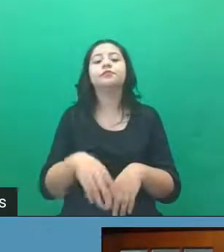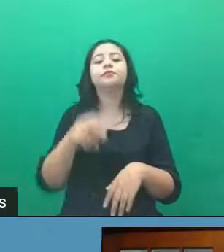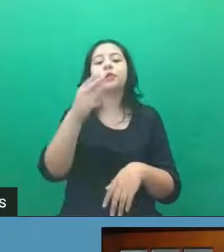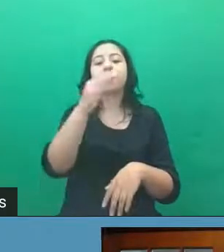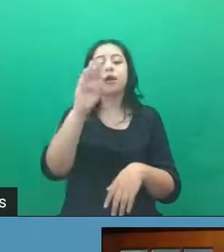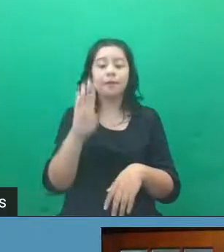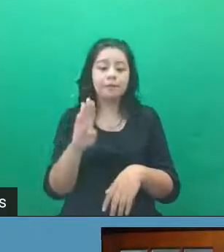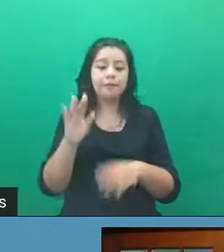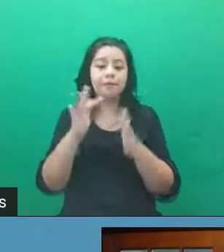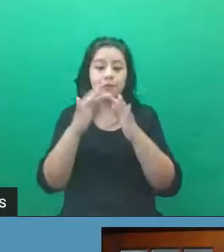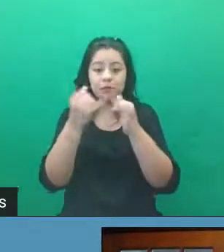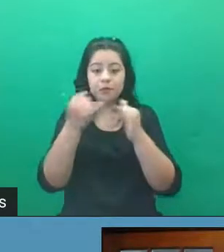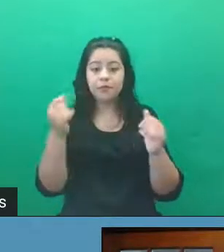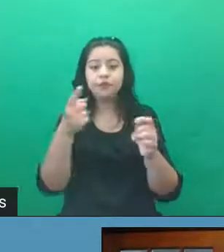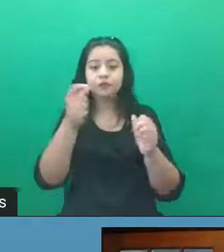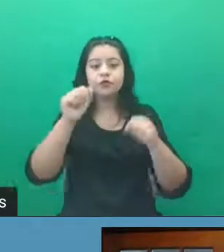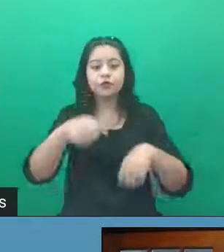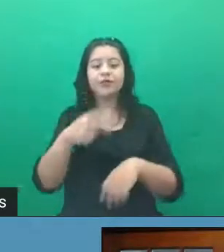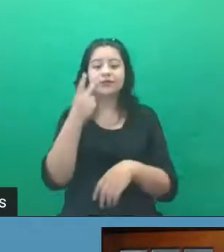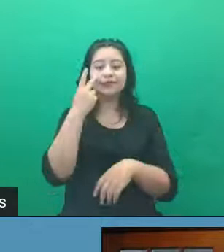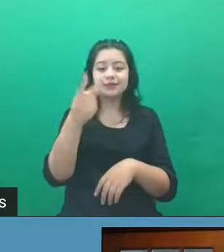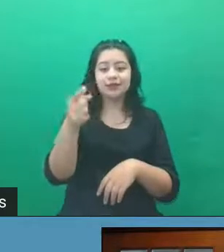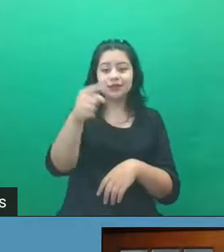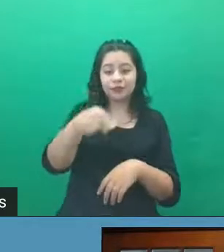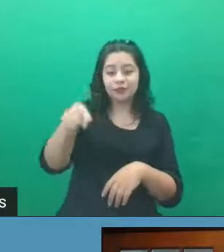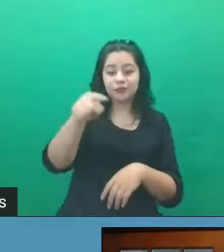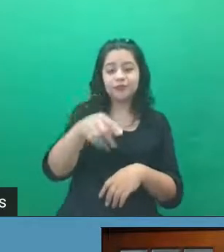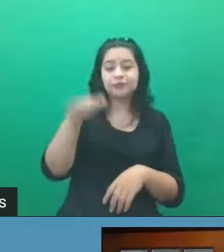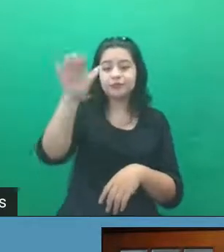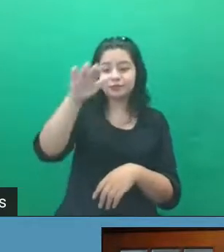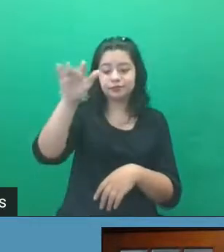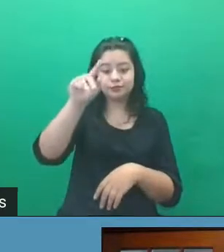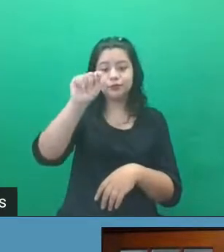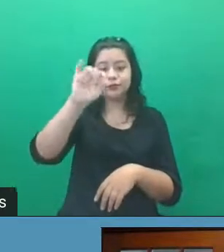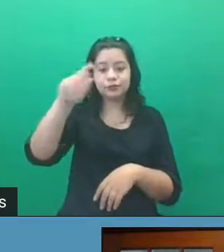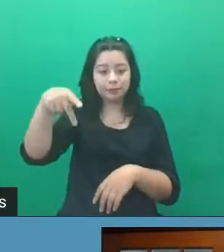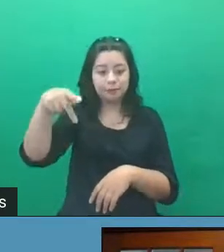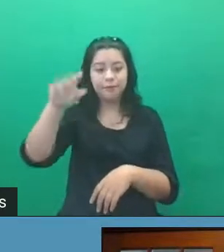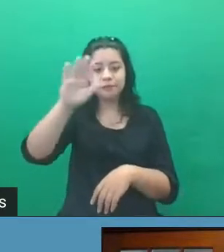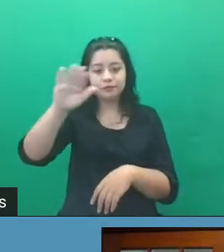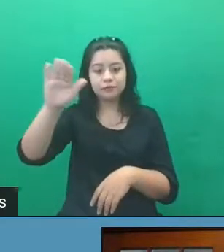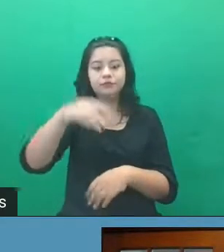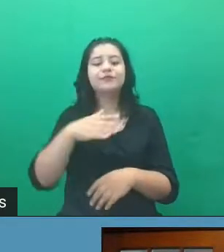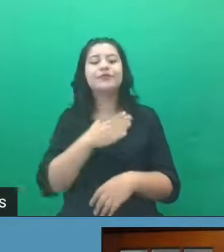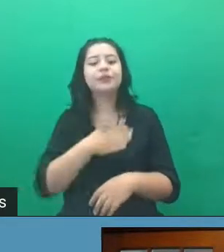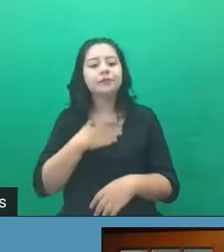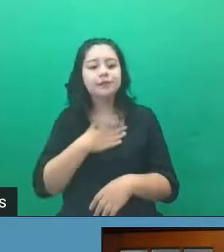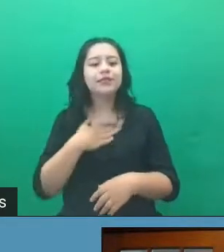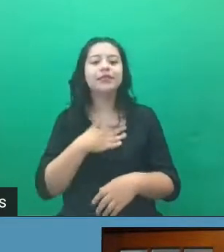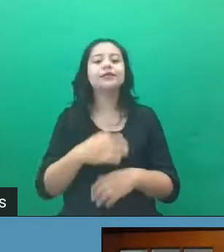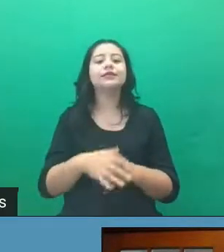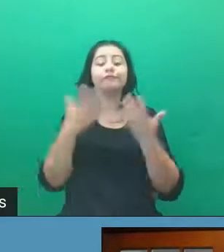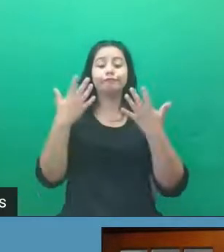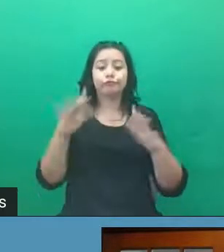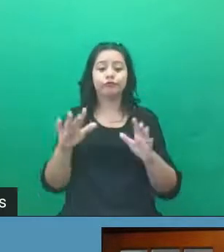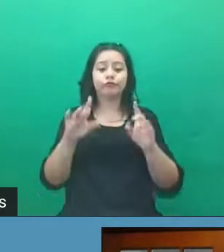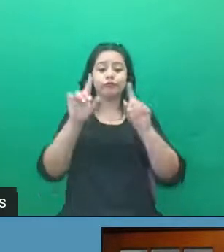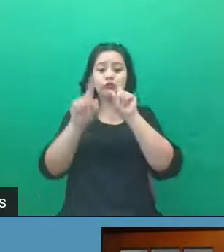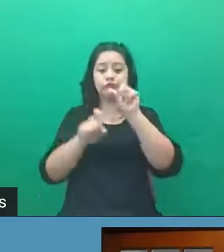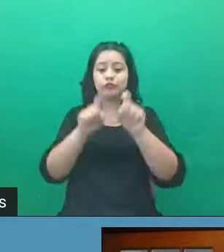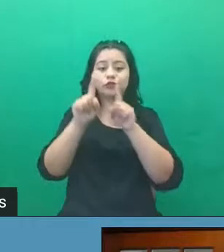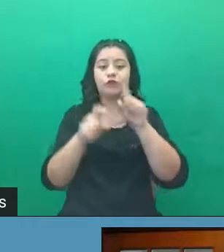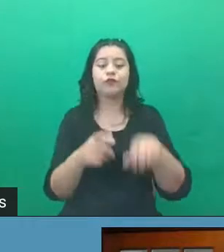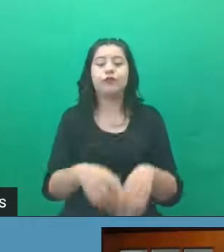museum-hub.org, under the Recent Webinars tab at the top of the page. And a reminder again, please complete the post-event survey